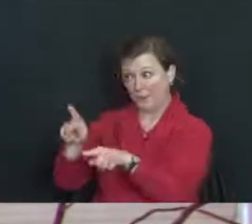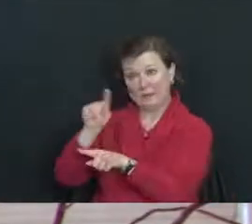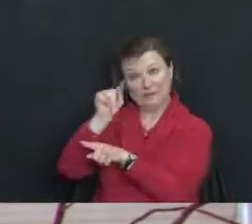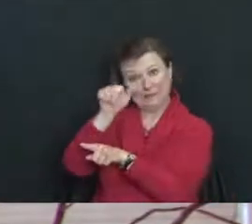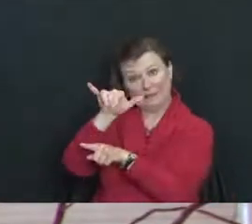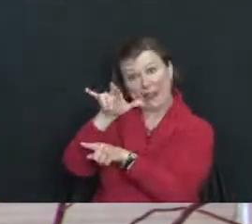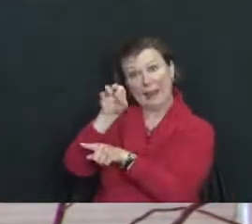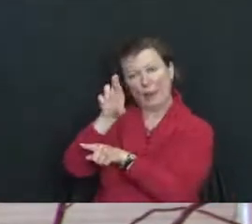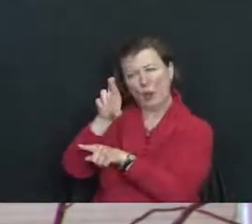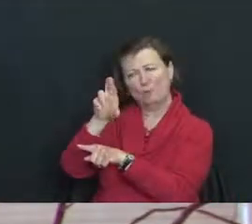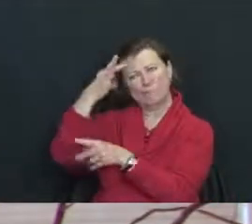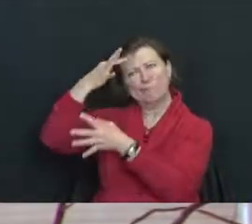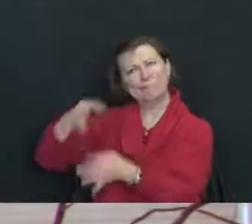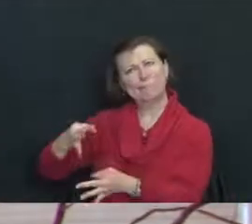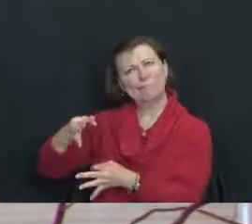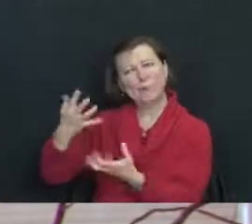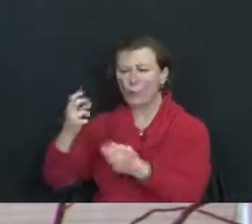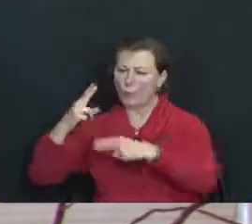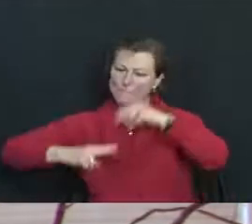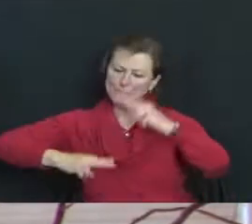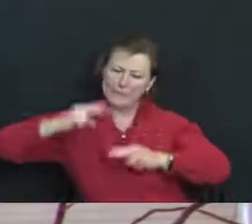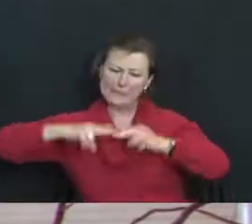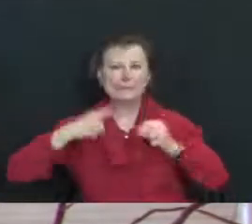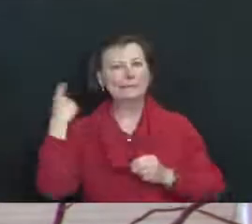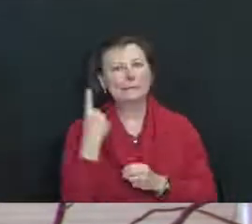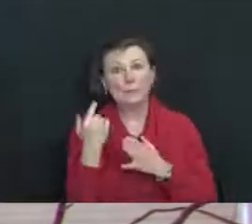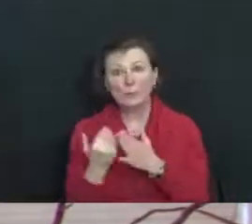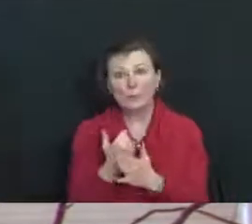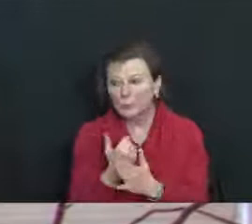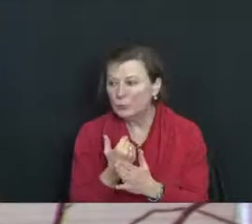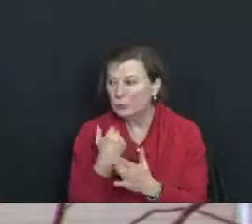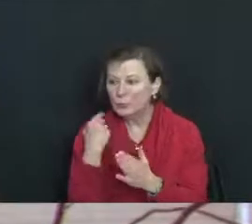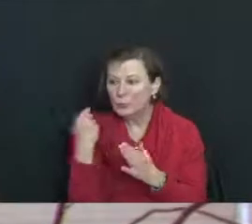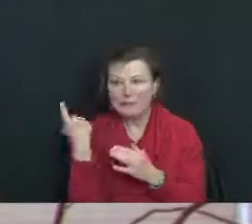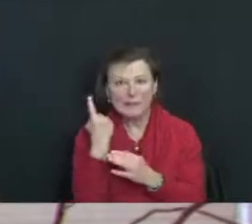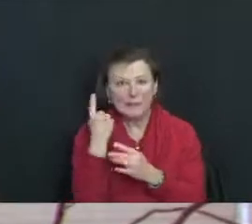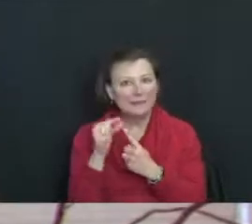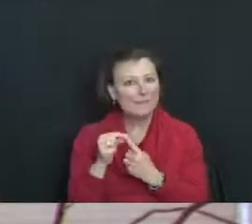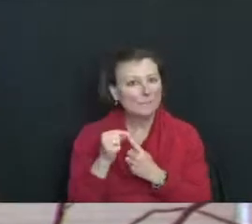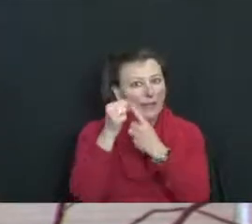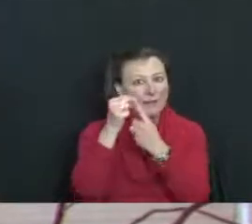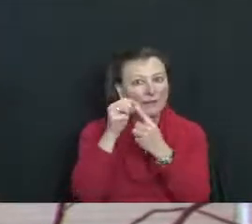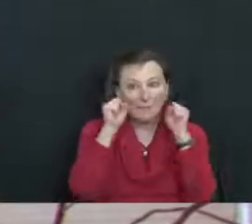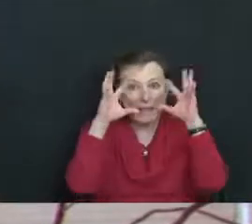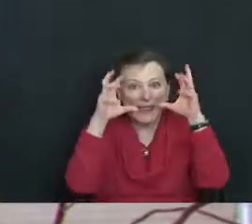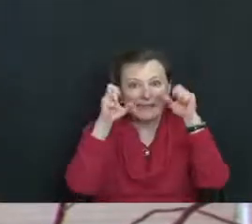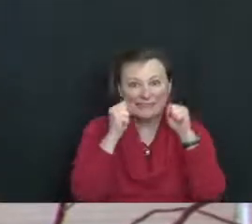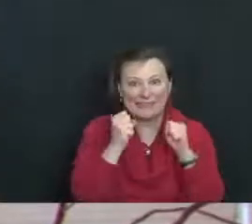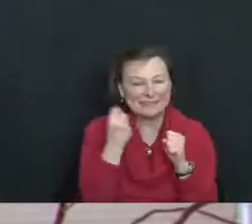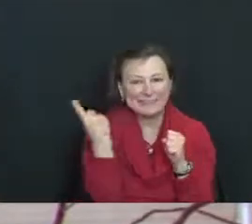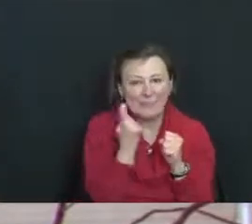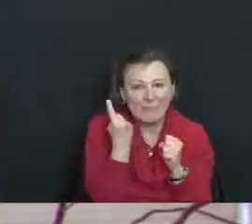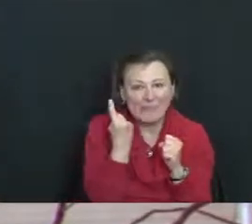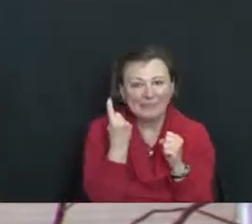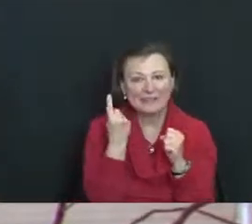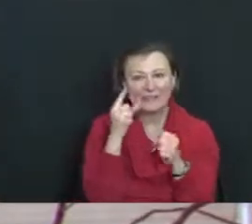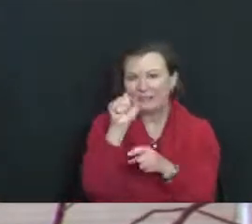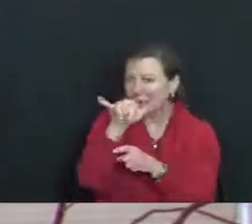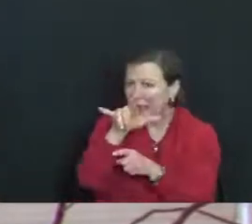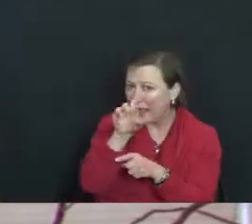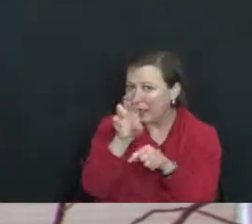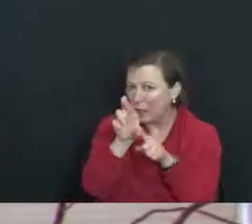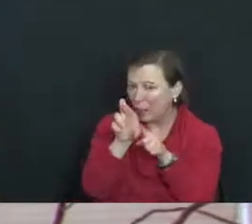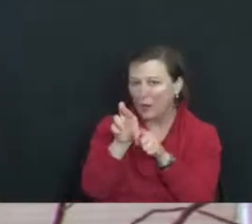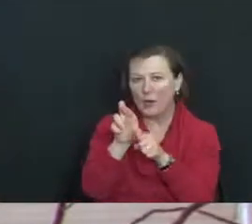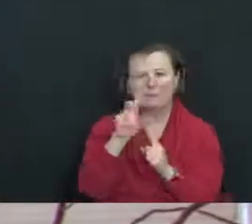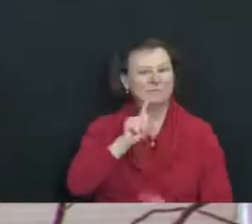something new, something special, something amazing. Taylor was so